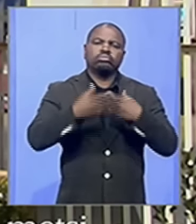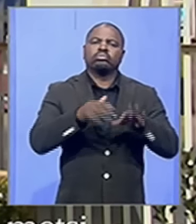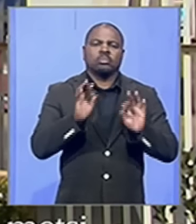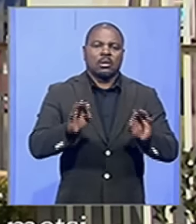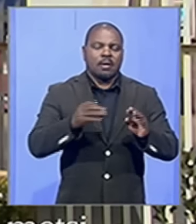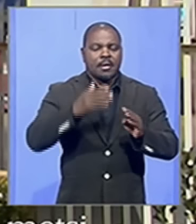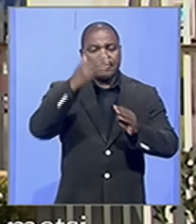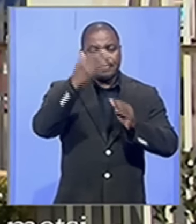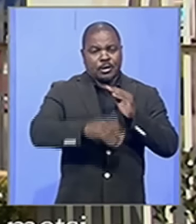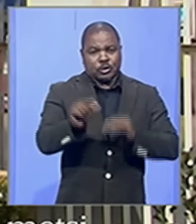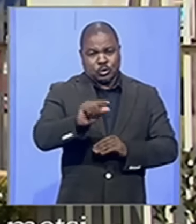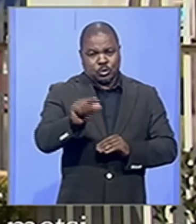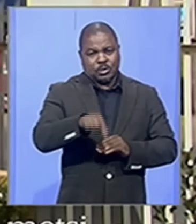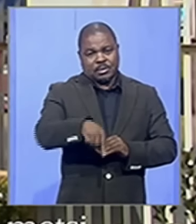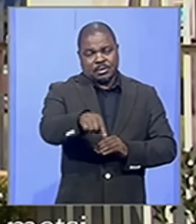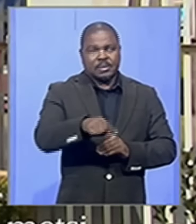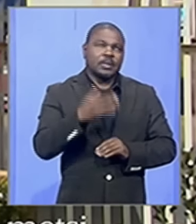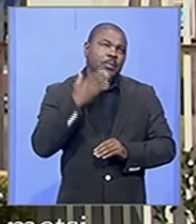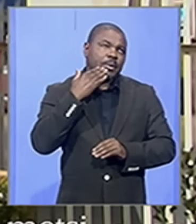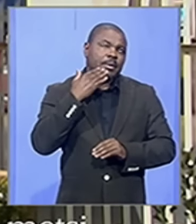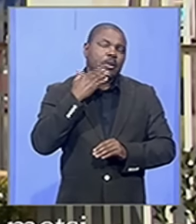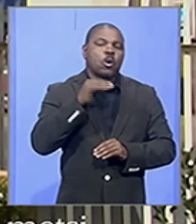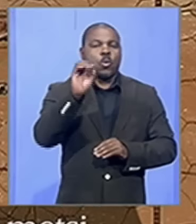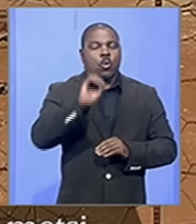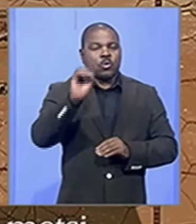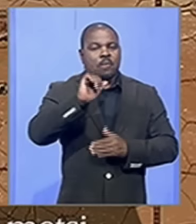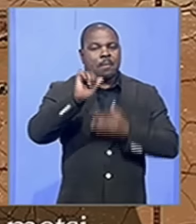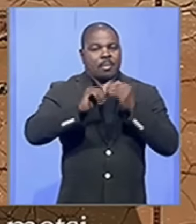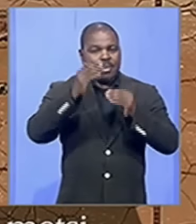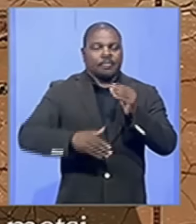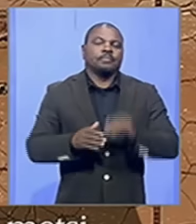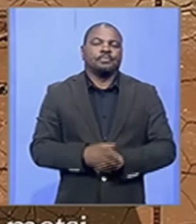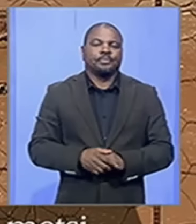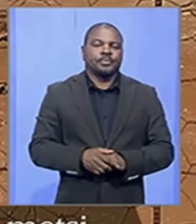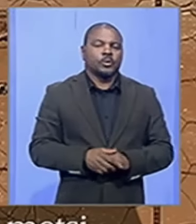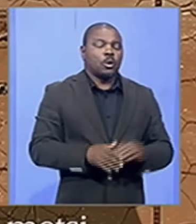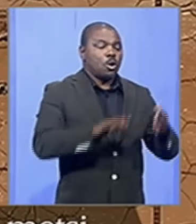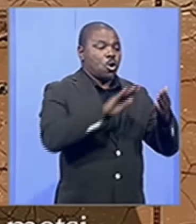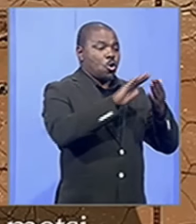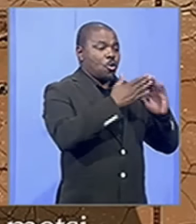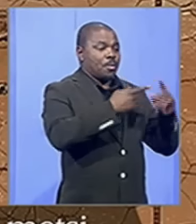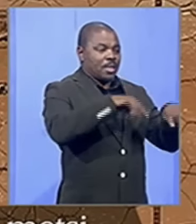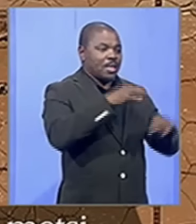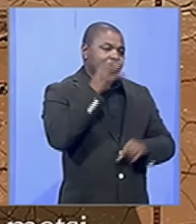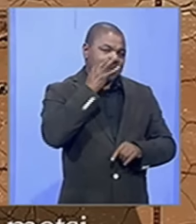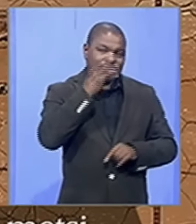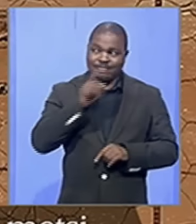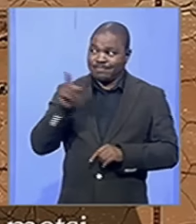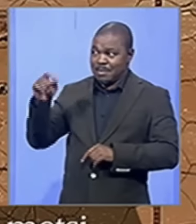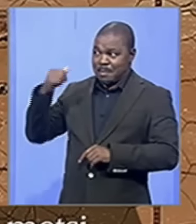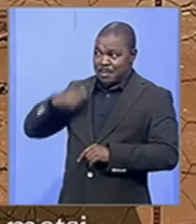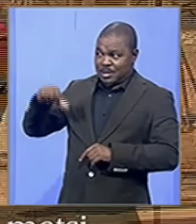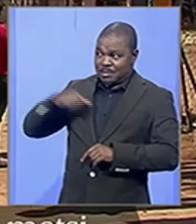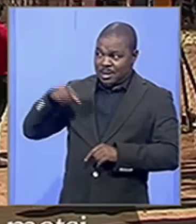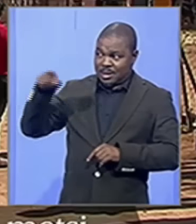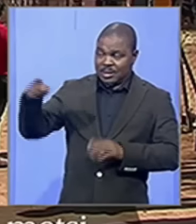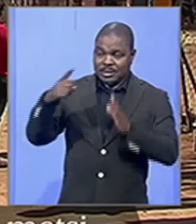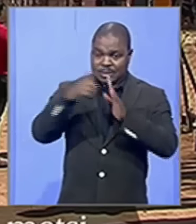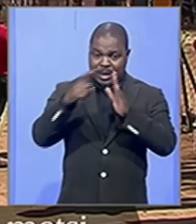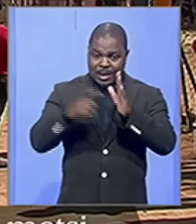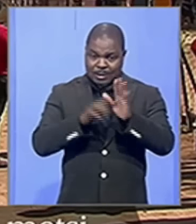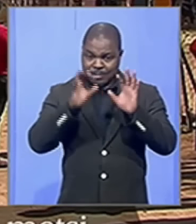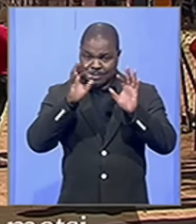tlo fitlhela ko mafelong a teng ka end of October. Baagi ba re ga ba tshepe fa masepala o tla fitlhelela letlha le le